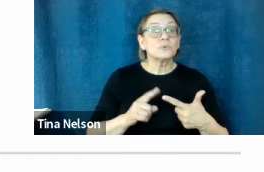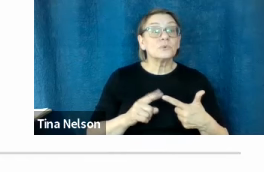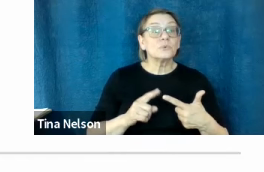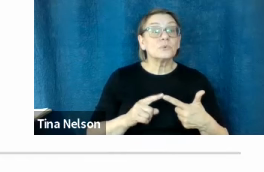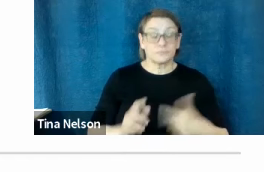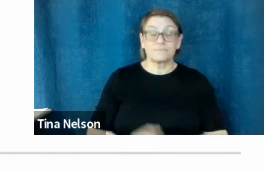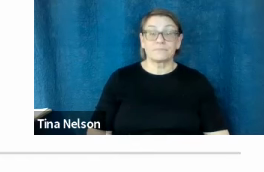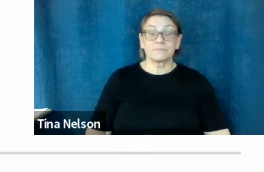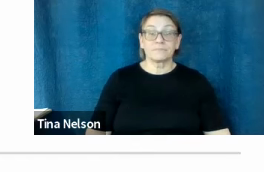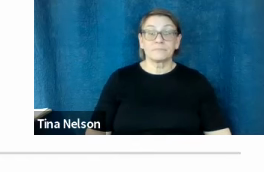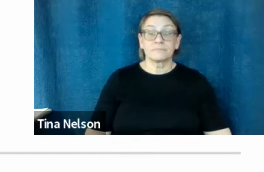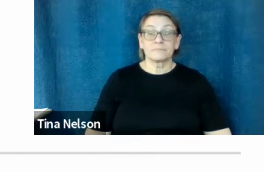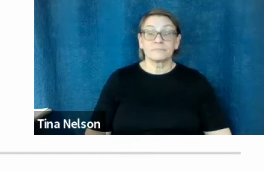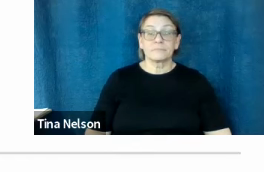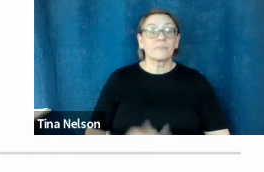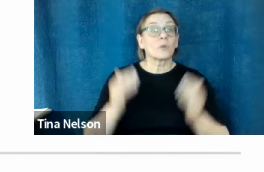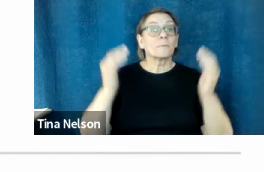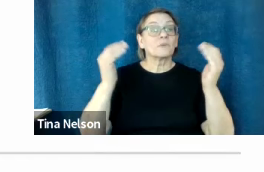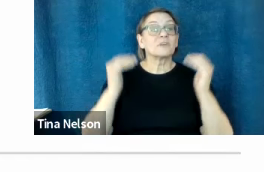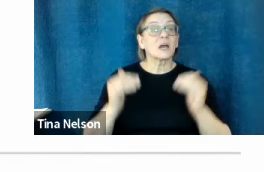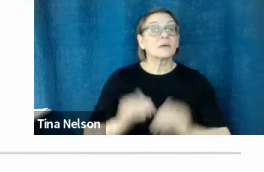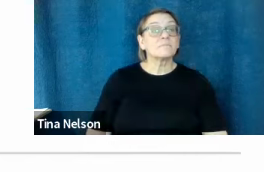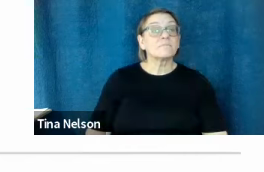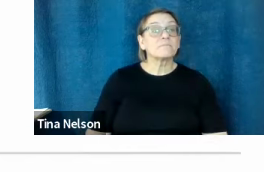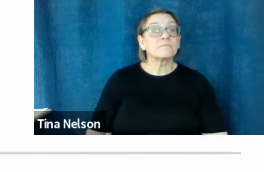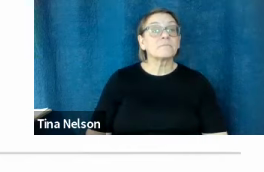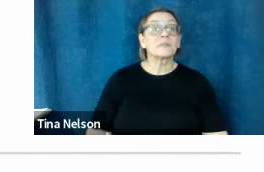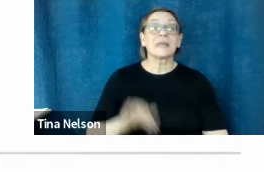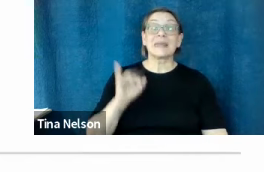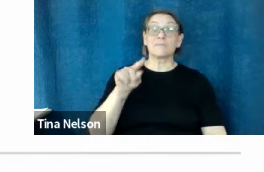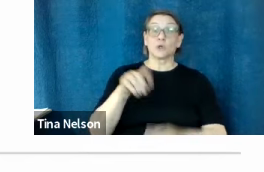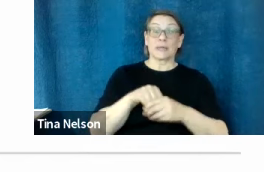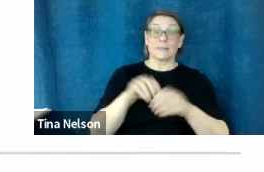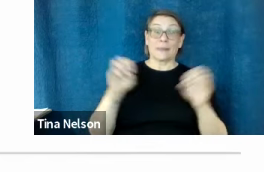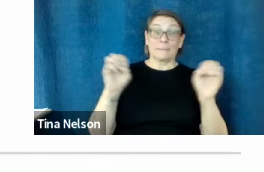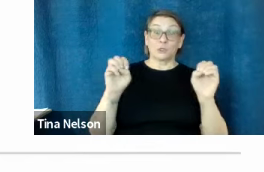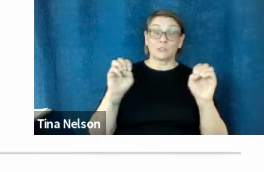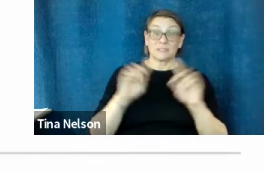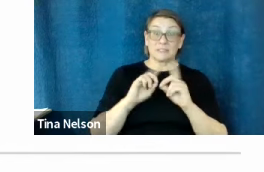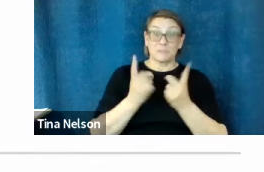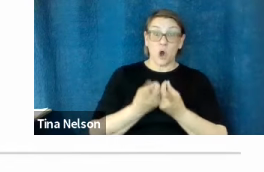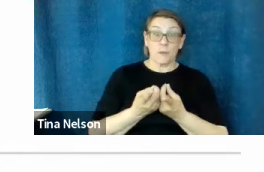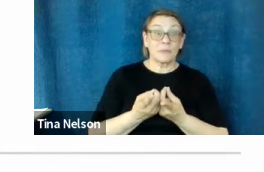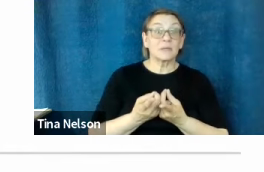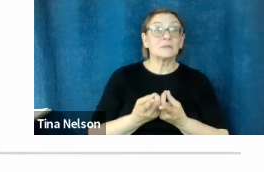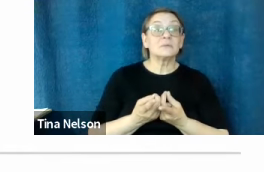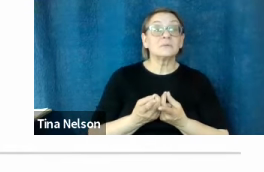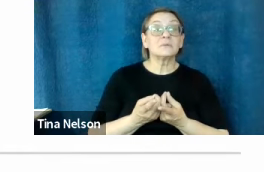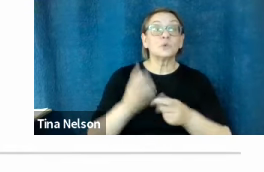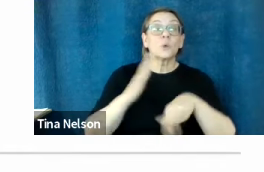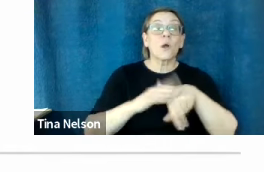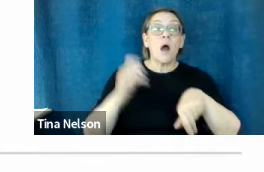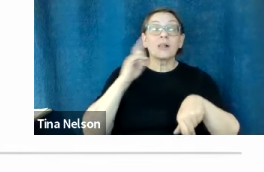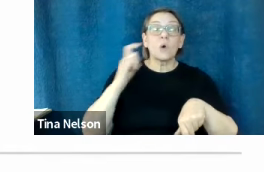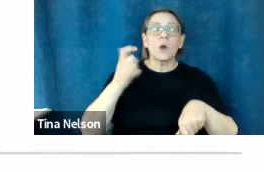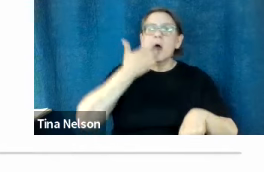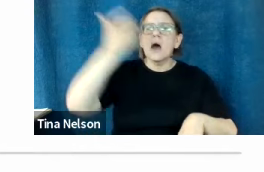All right. Moving on. So you're in the emergency department, call for a patient several times.